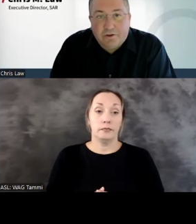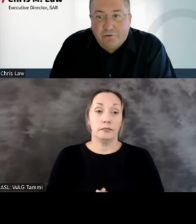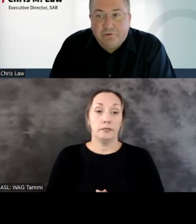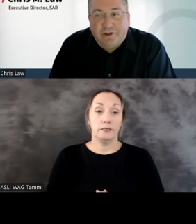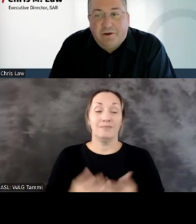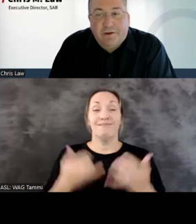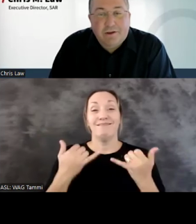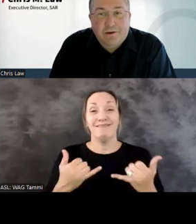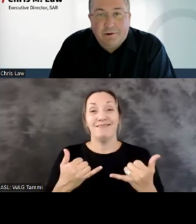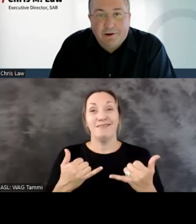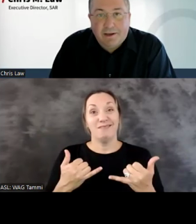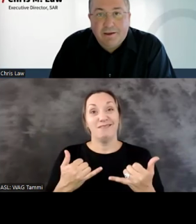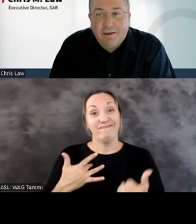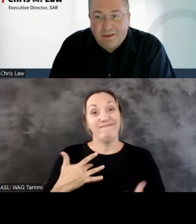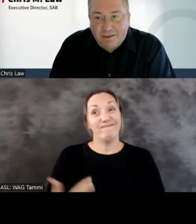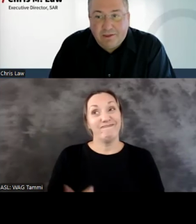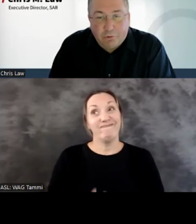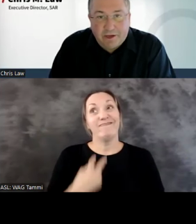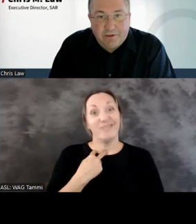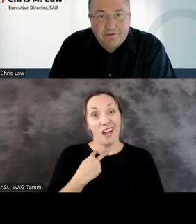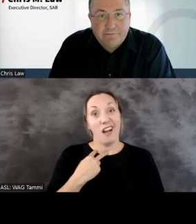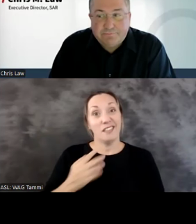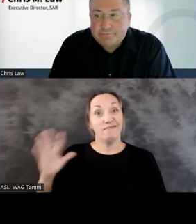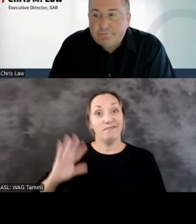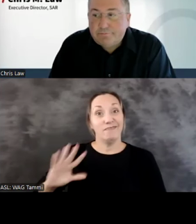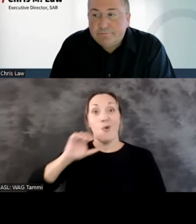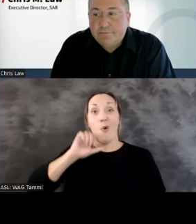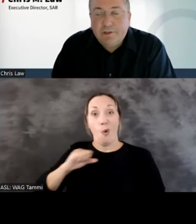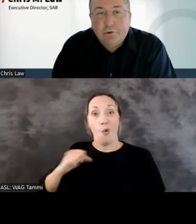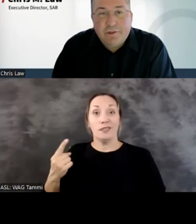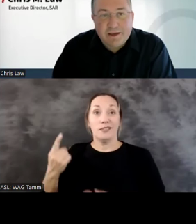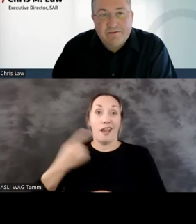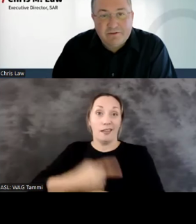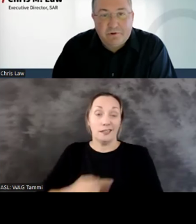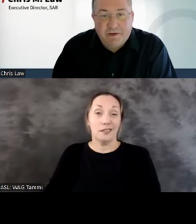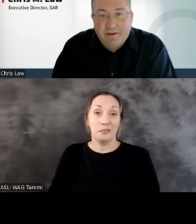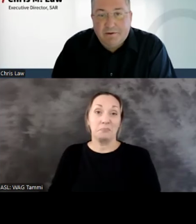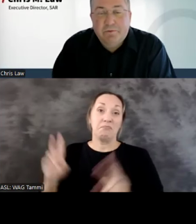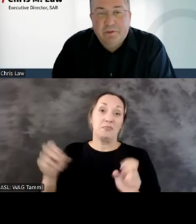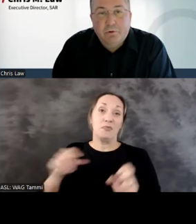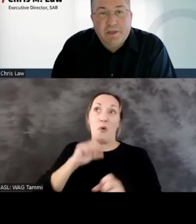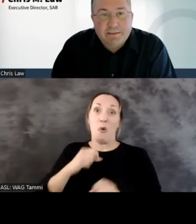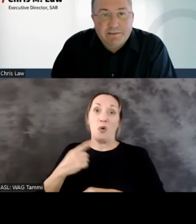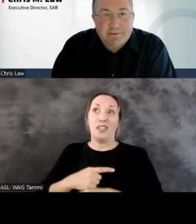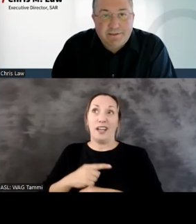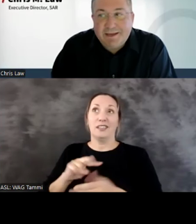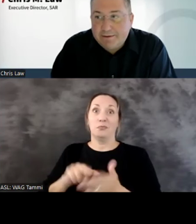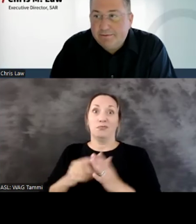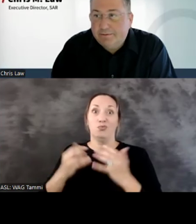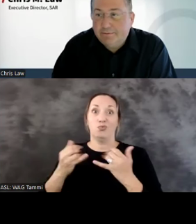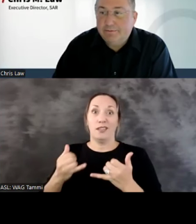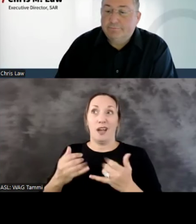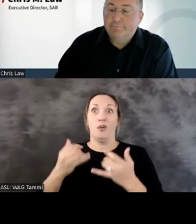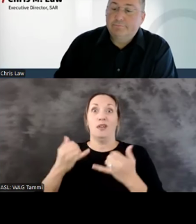we are still stuck currently in the old days. The old days is right now. The old days is